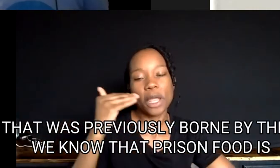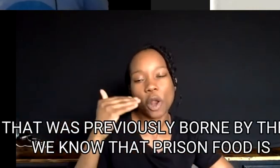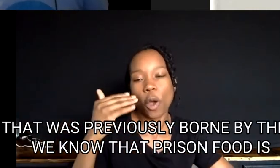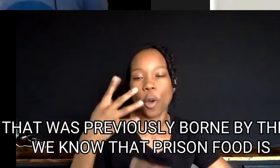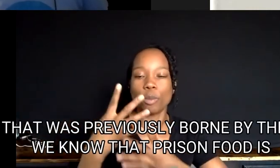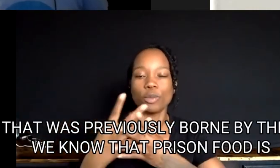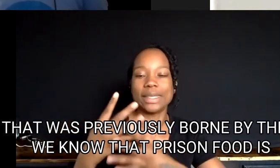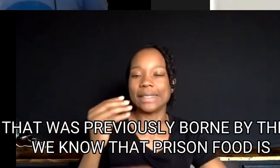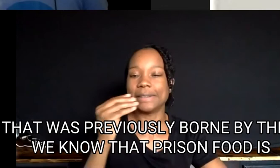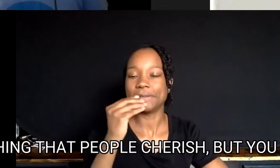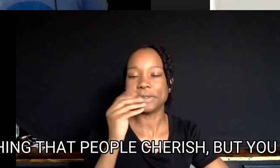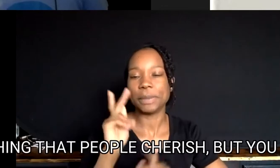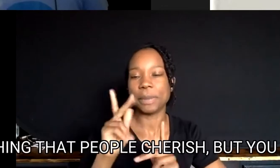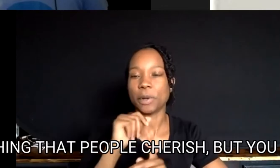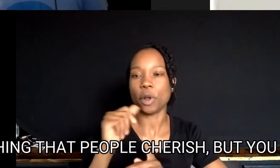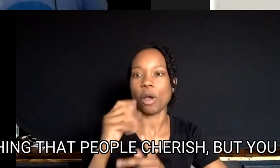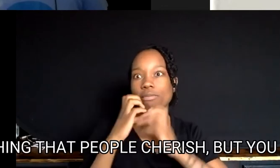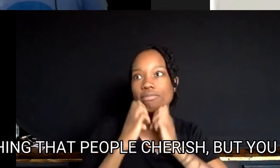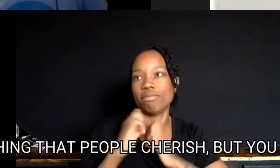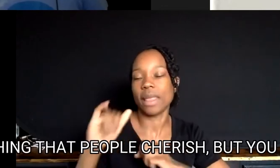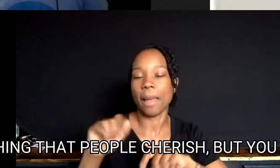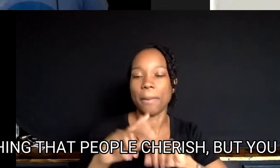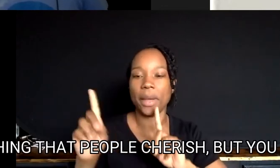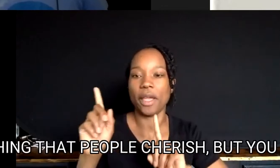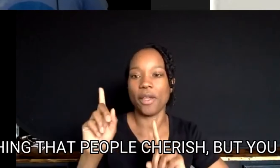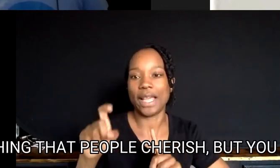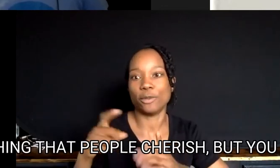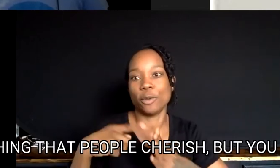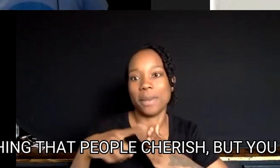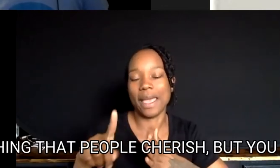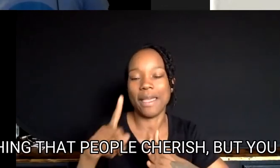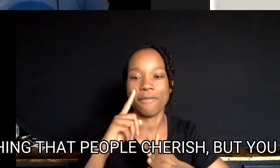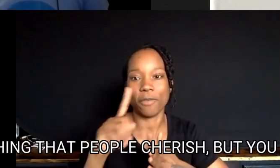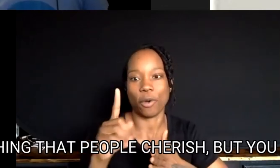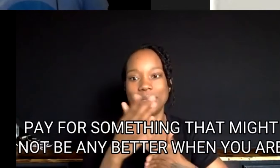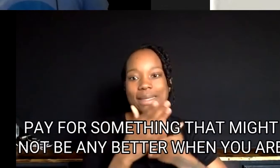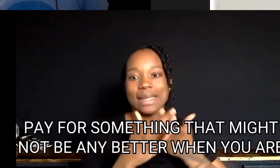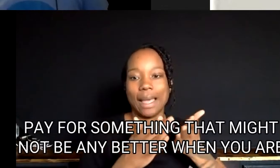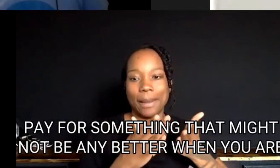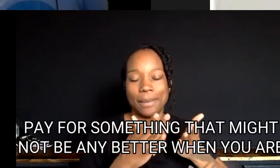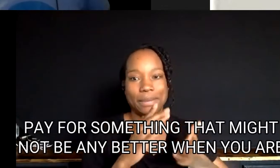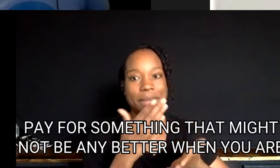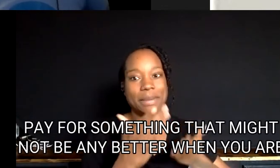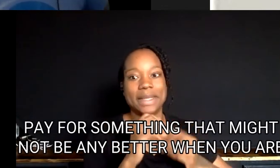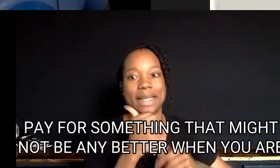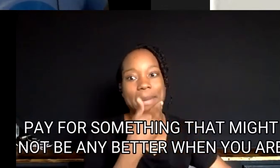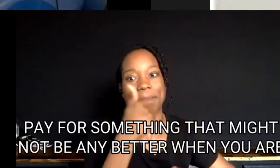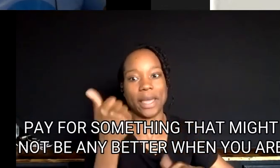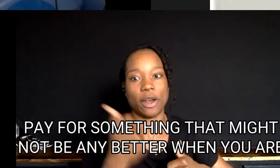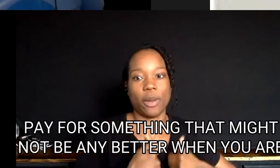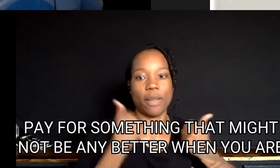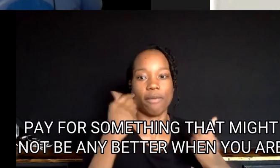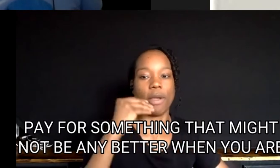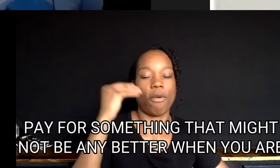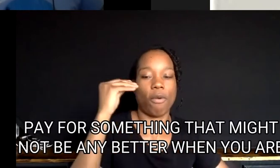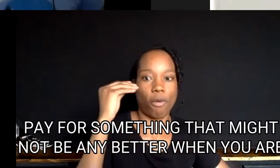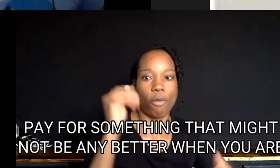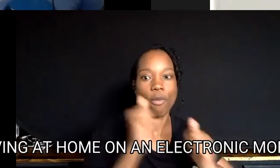for something that might not be even any better when you're living at home on an electronic monitor.